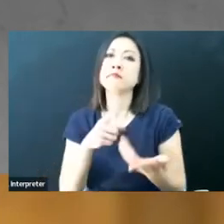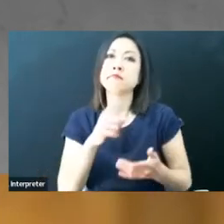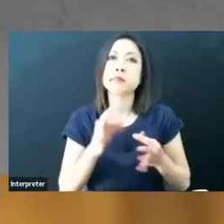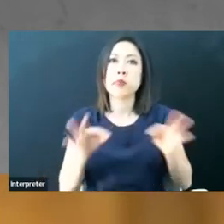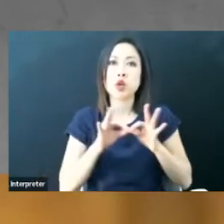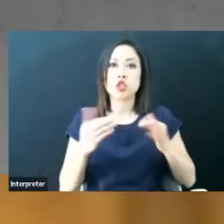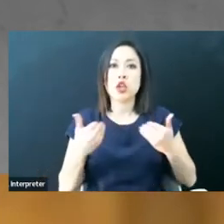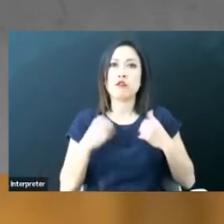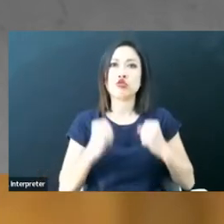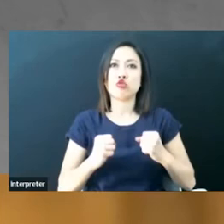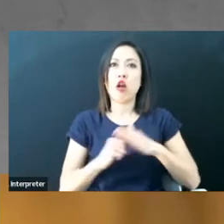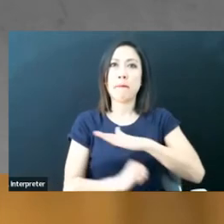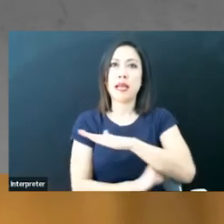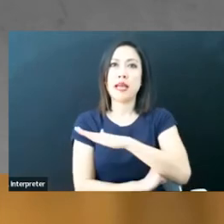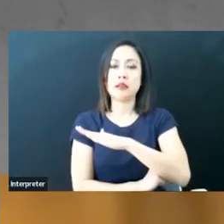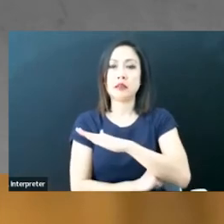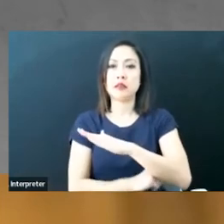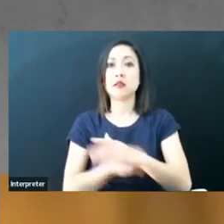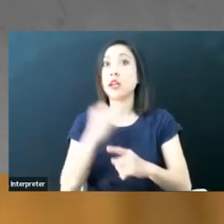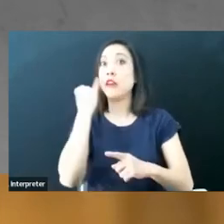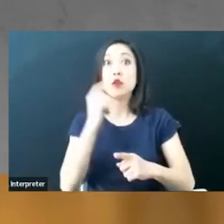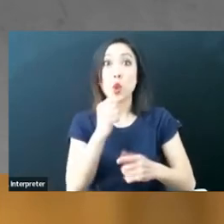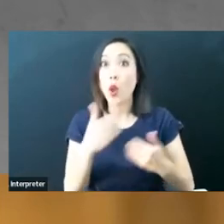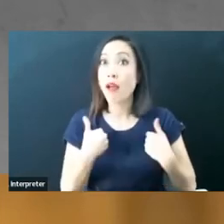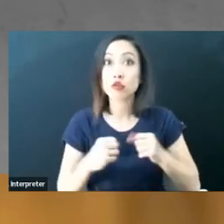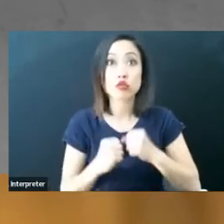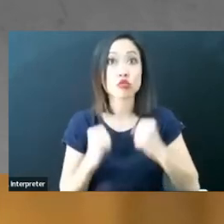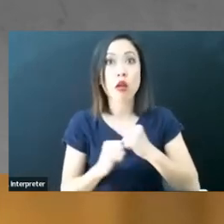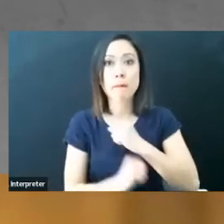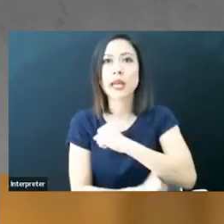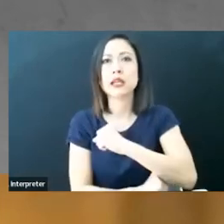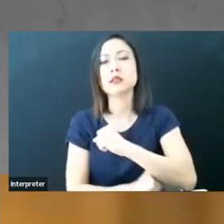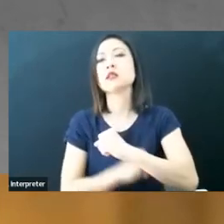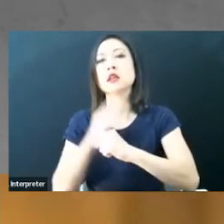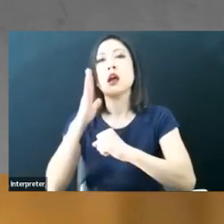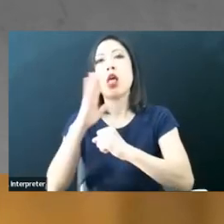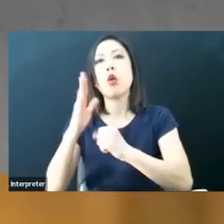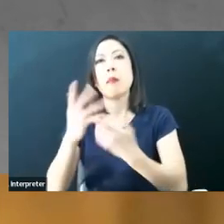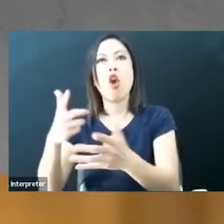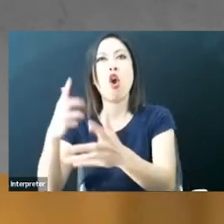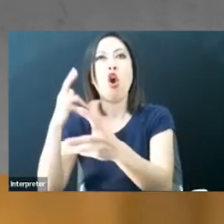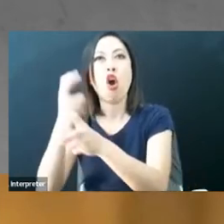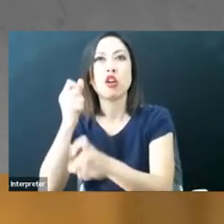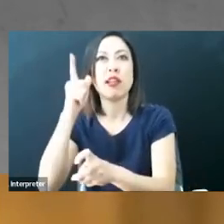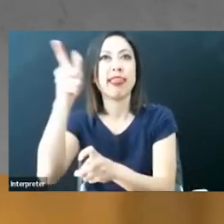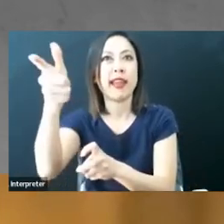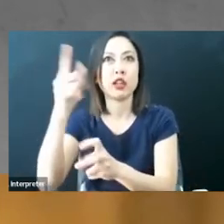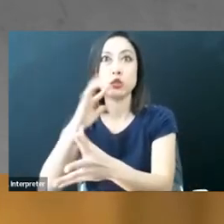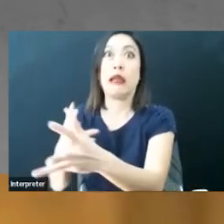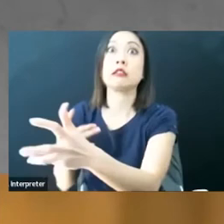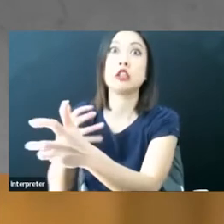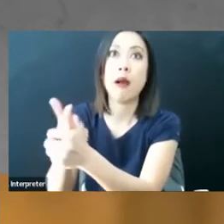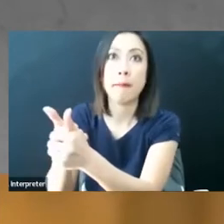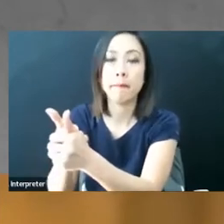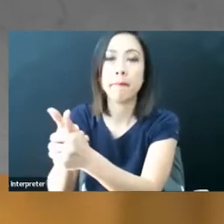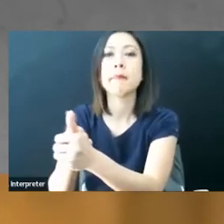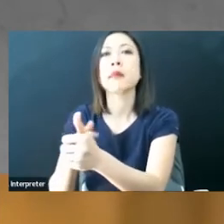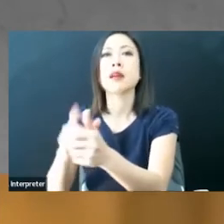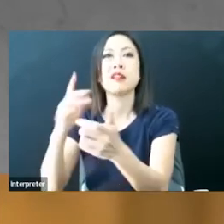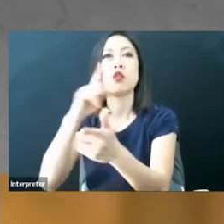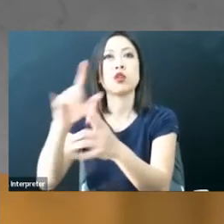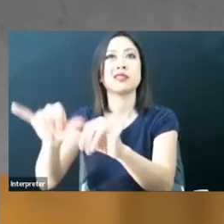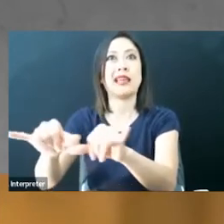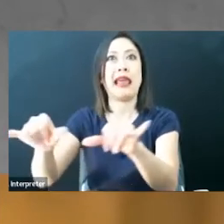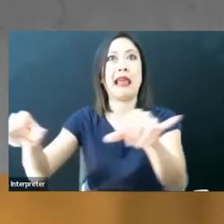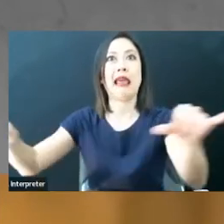who has pattern recognition because they've scaled things in the past, I think is invaluable. When I got here, that was one of